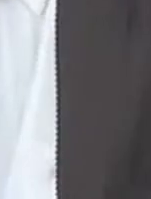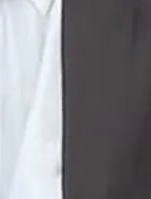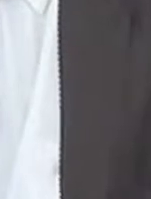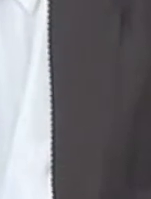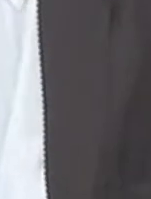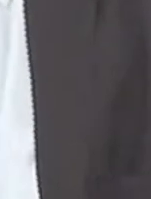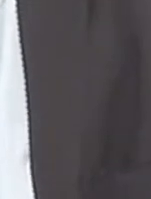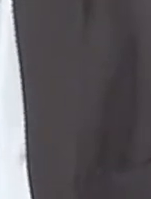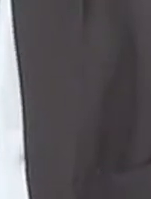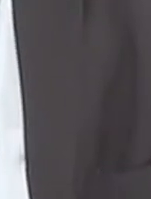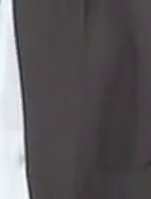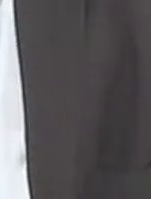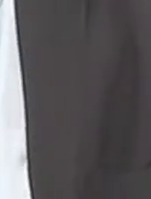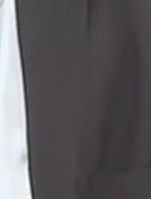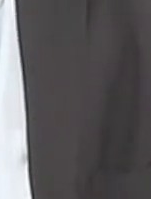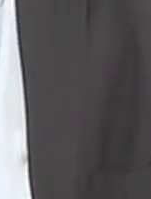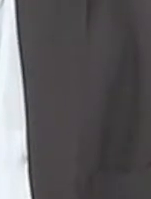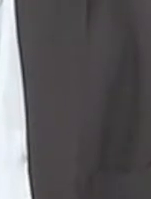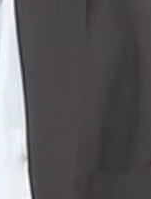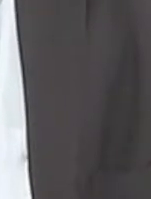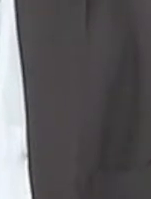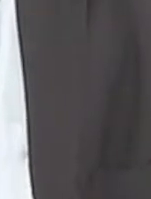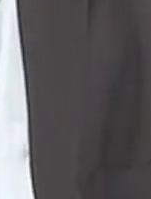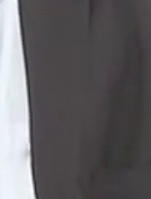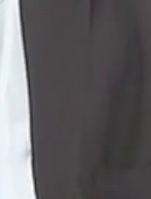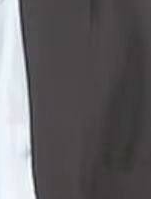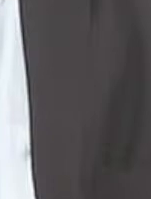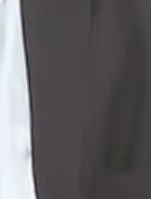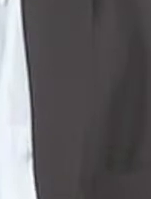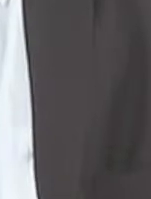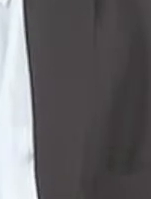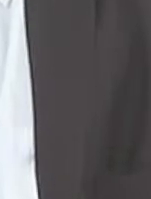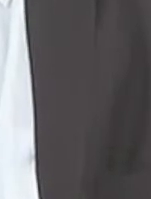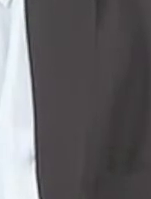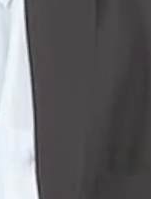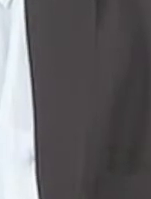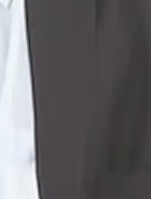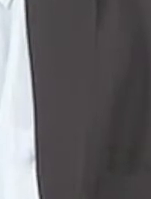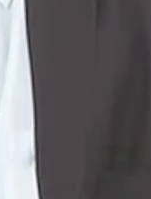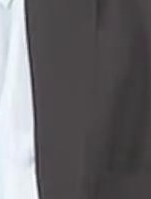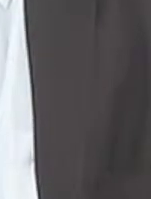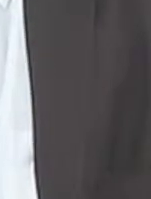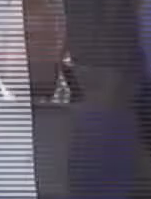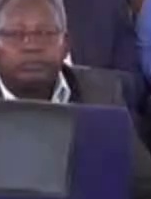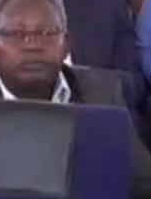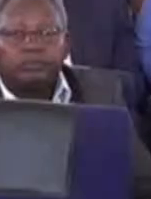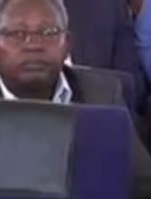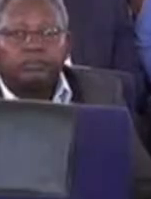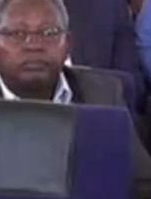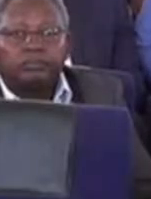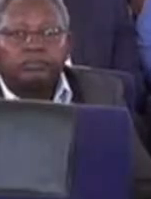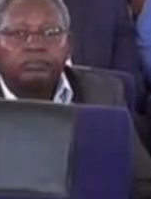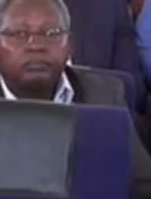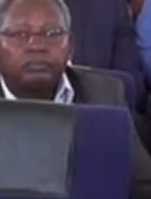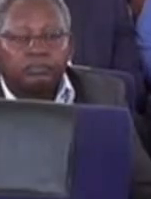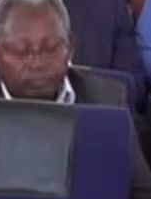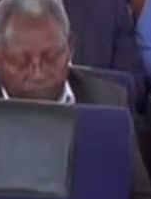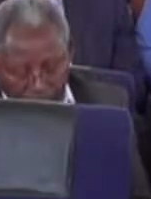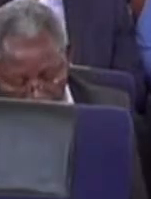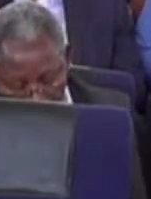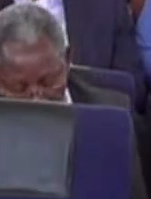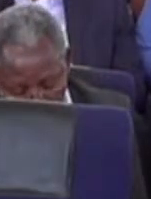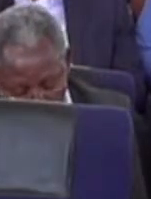express my deep gratitude to the Chancellor for accepting to deliver this insightful lecture on such a critical